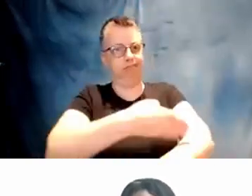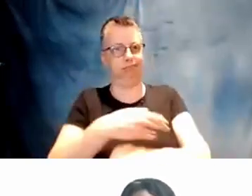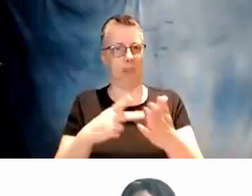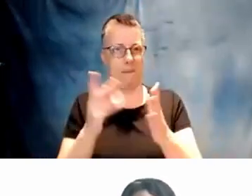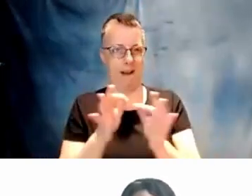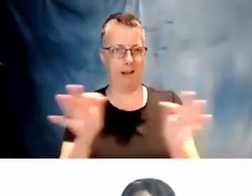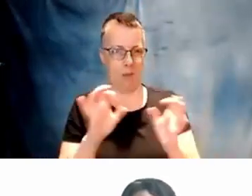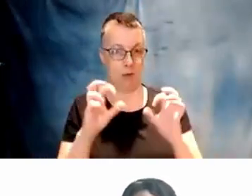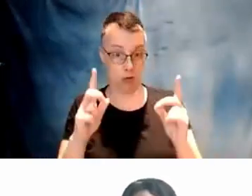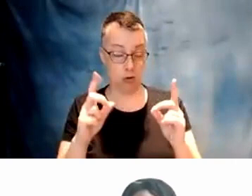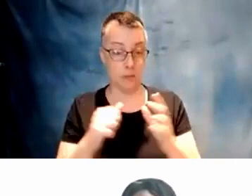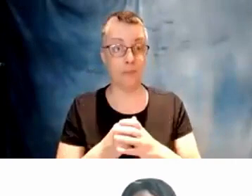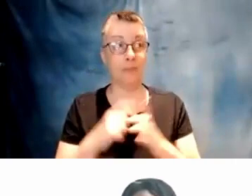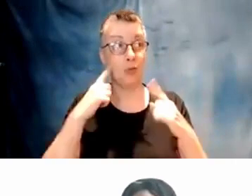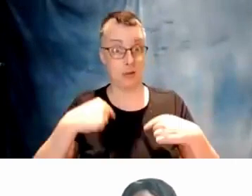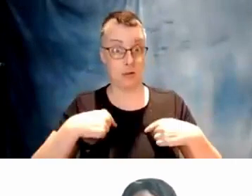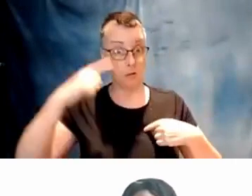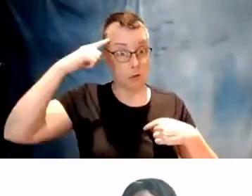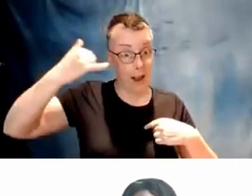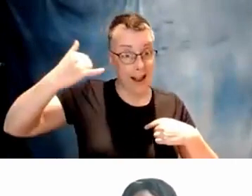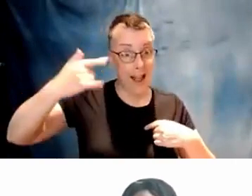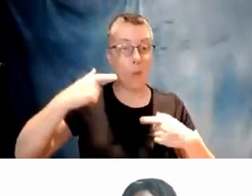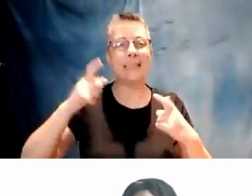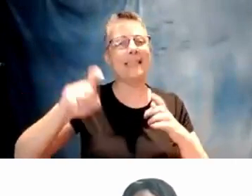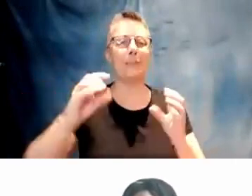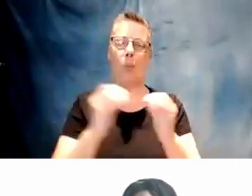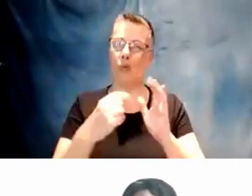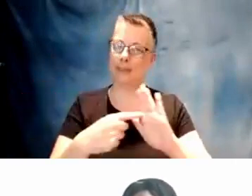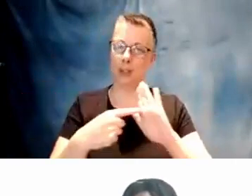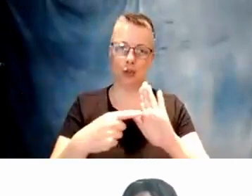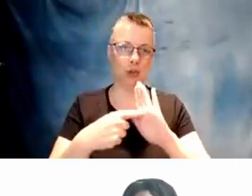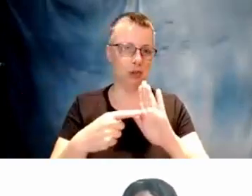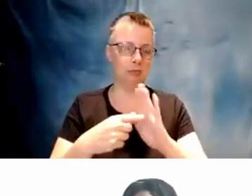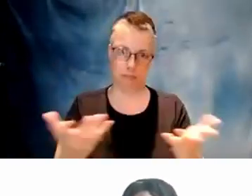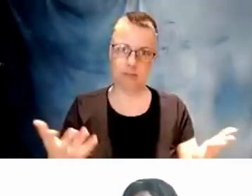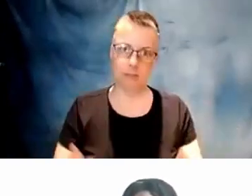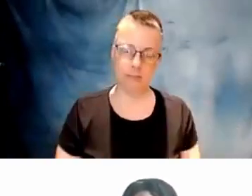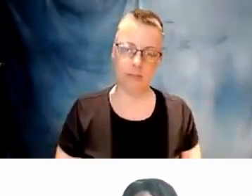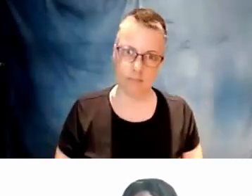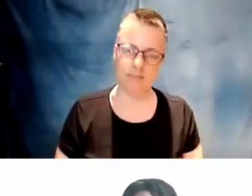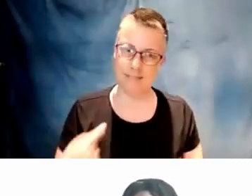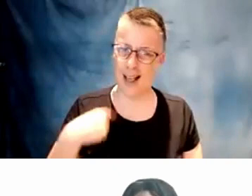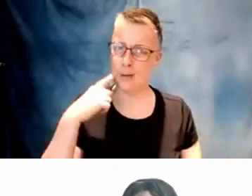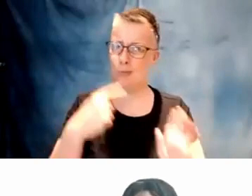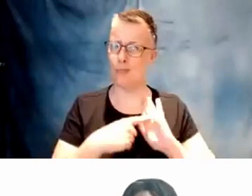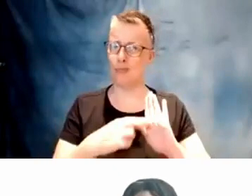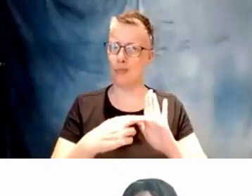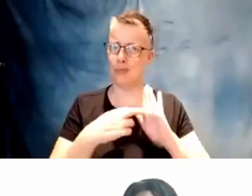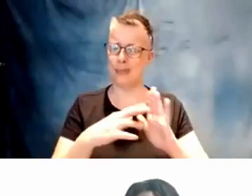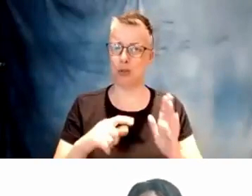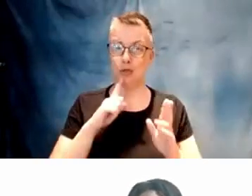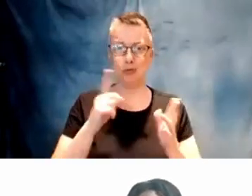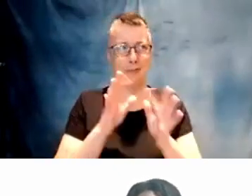that really come up to me right now, it's representation. I believe representation is essential in every